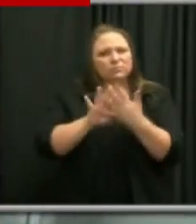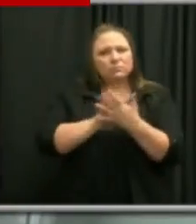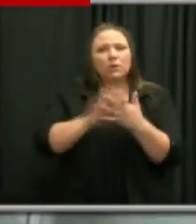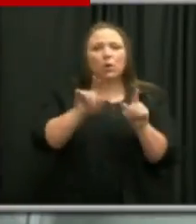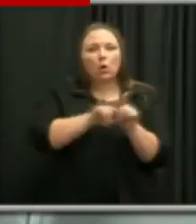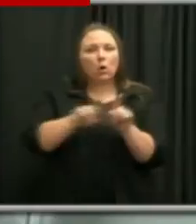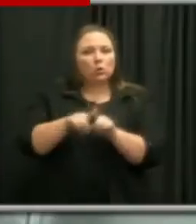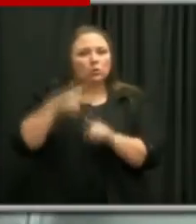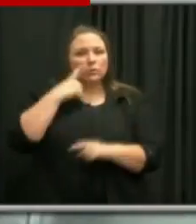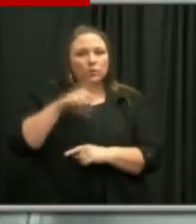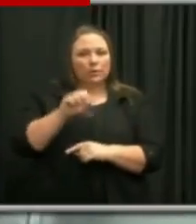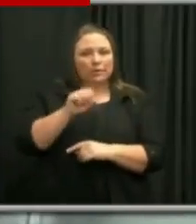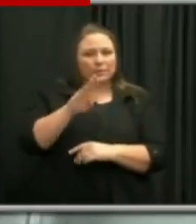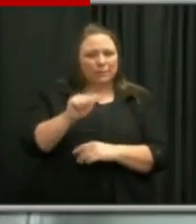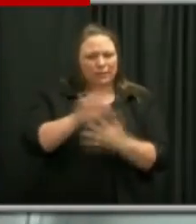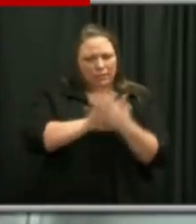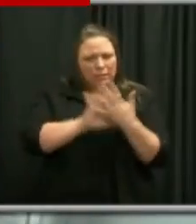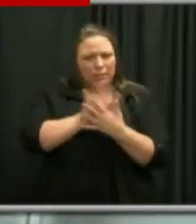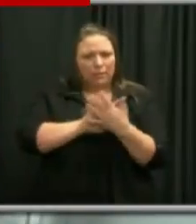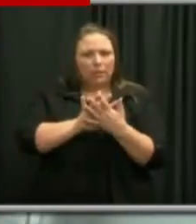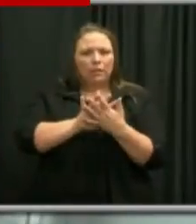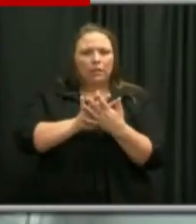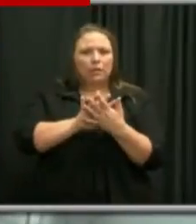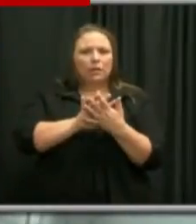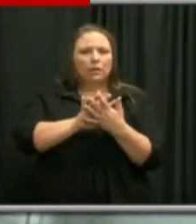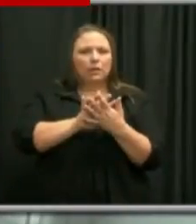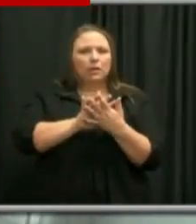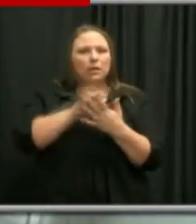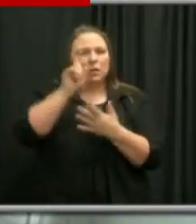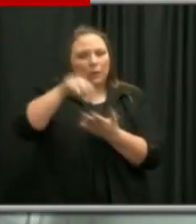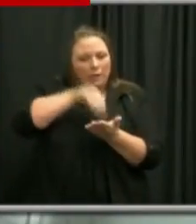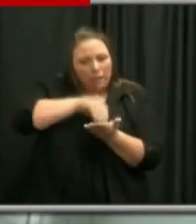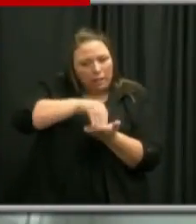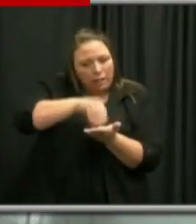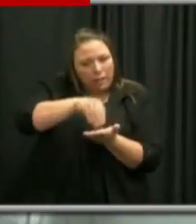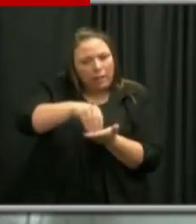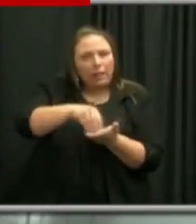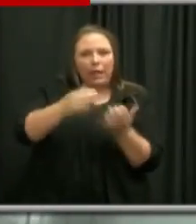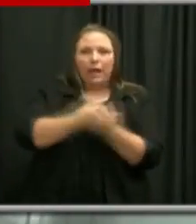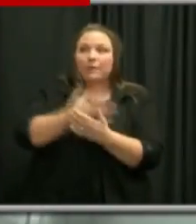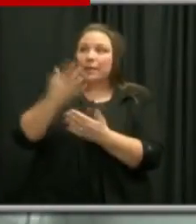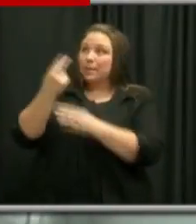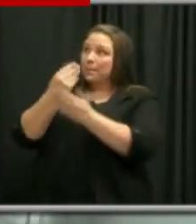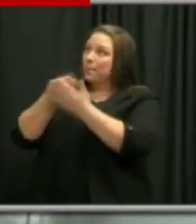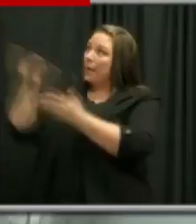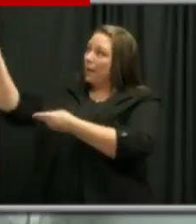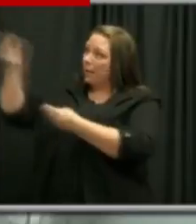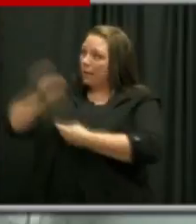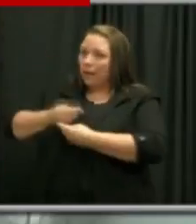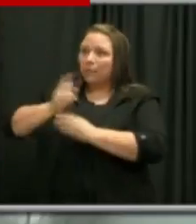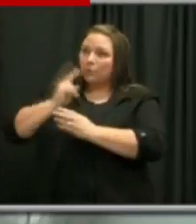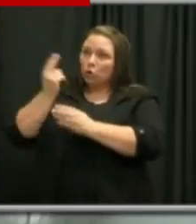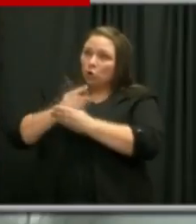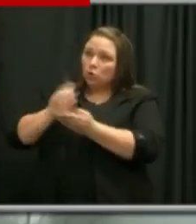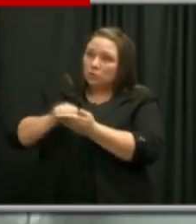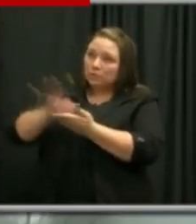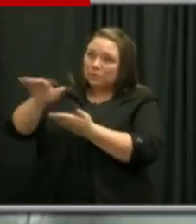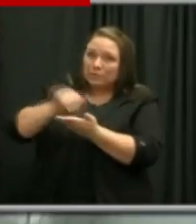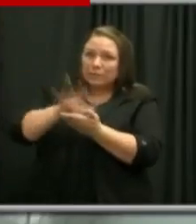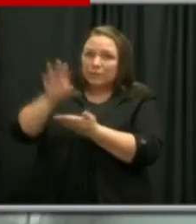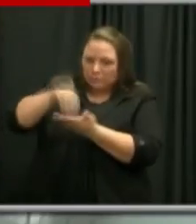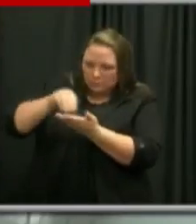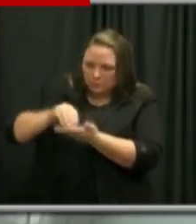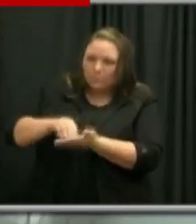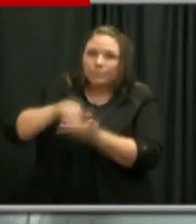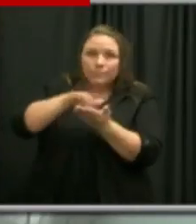for loan recipients to keep meticulous records. The SBA's put out some guidance. They've actually updated